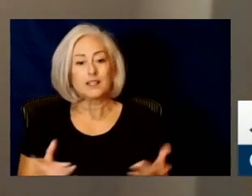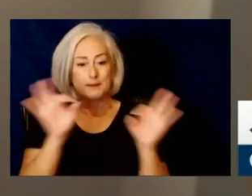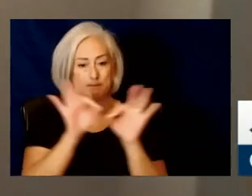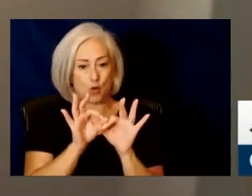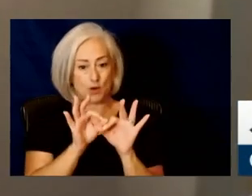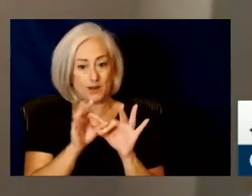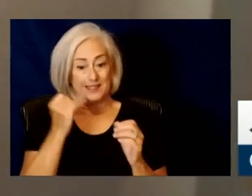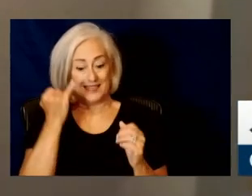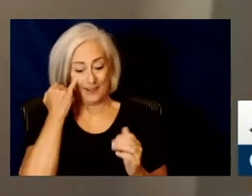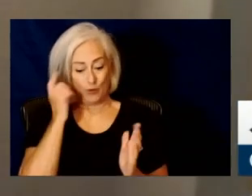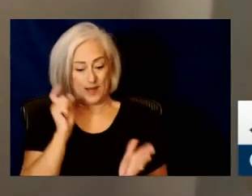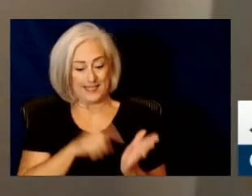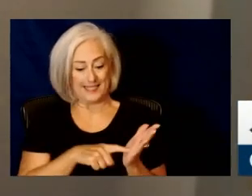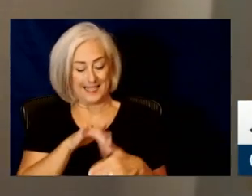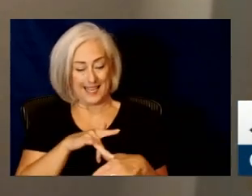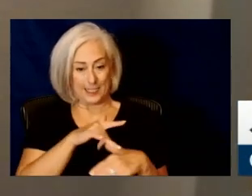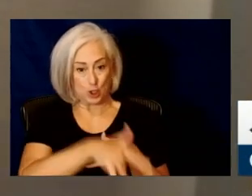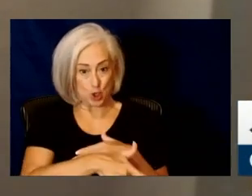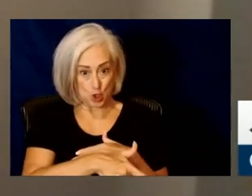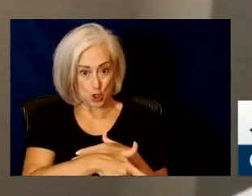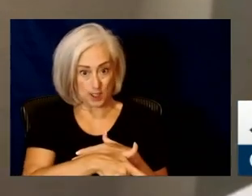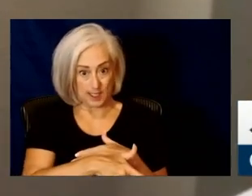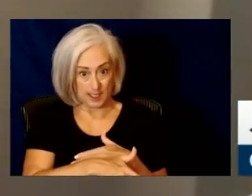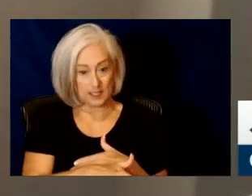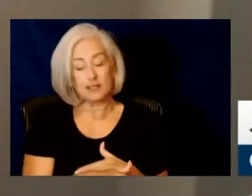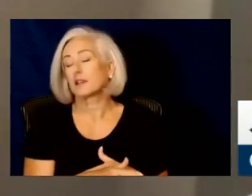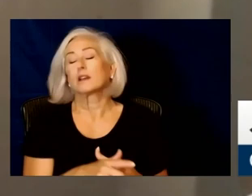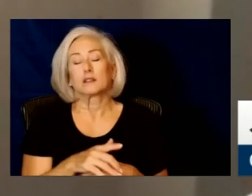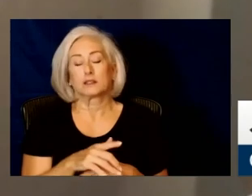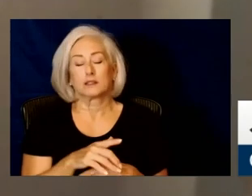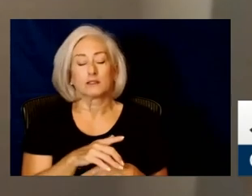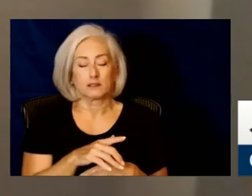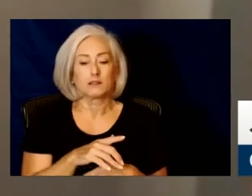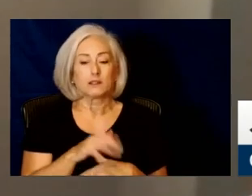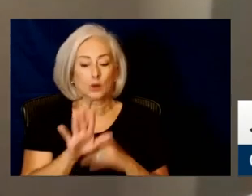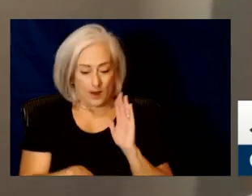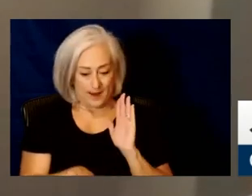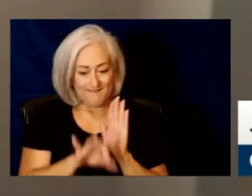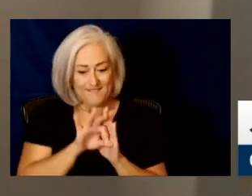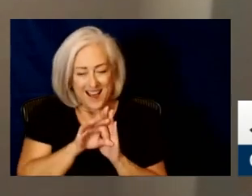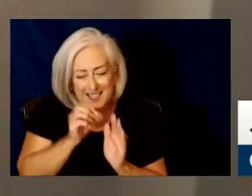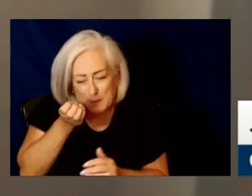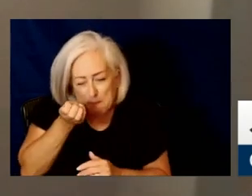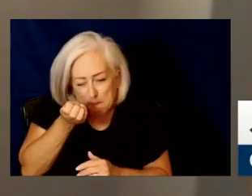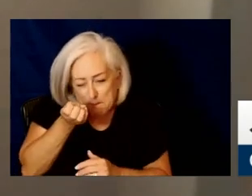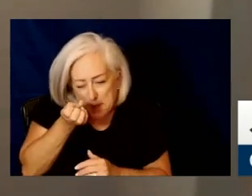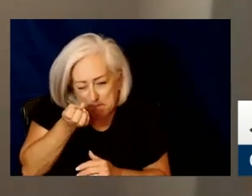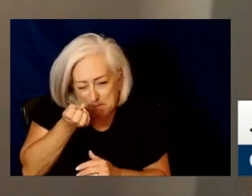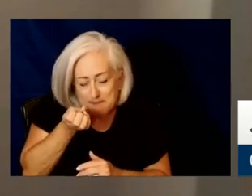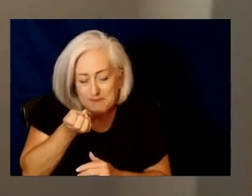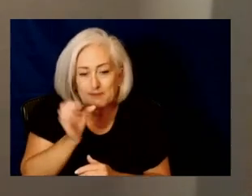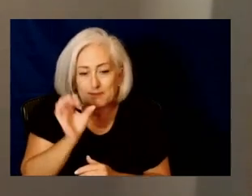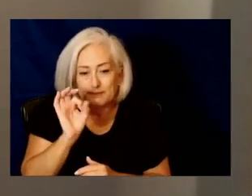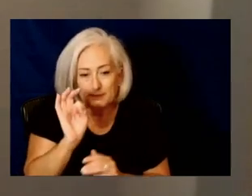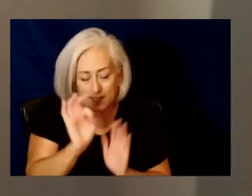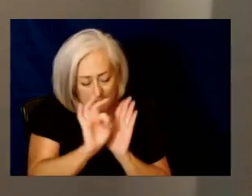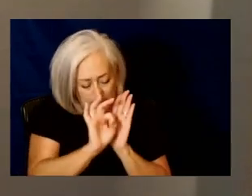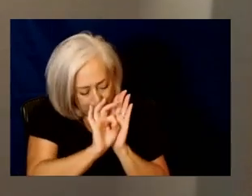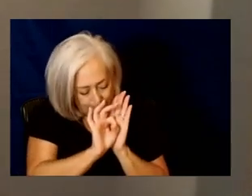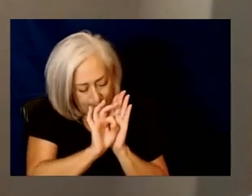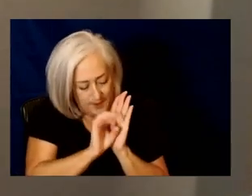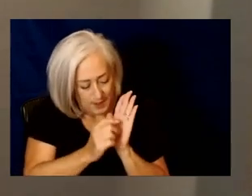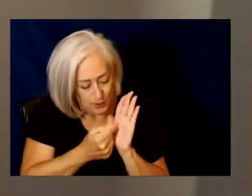early, like we talked about, where we're finding lung cancer where it's just a small nodule, it's located in one small